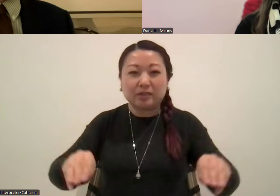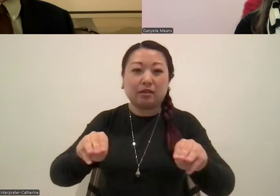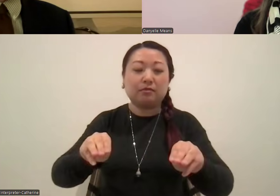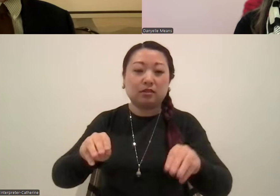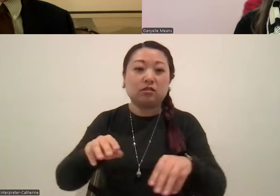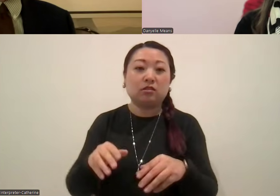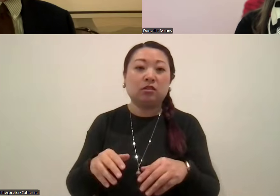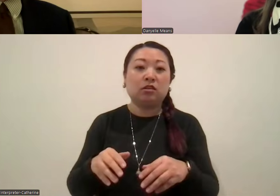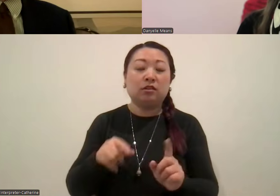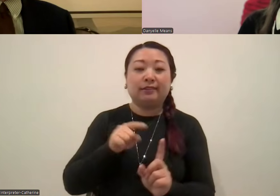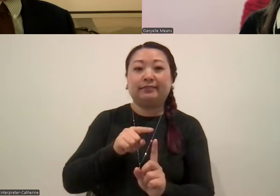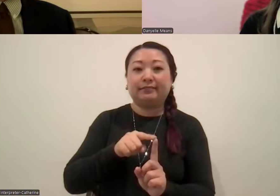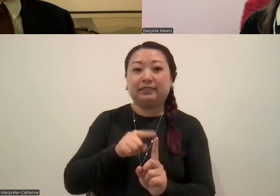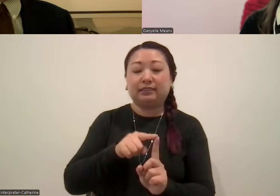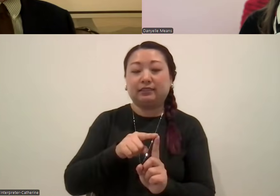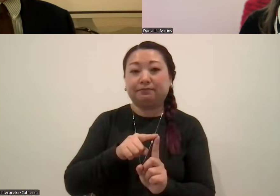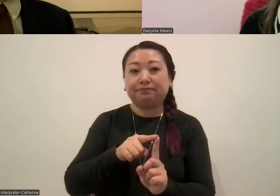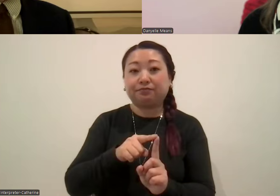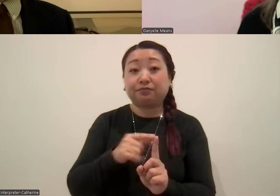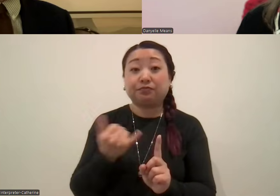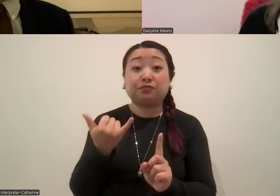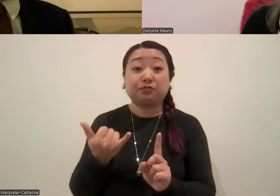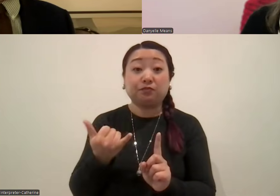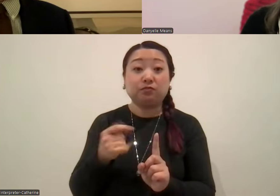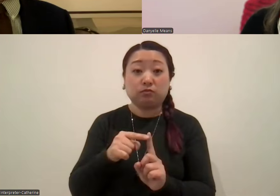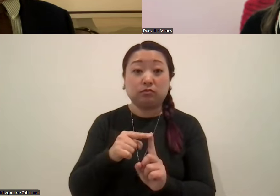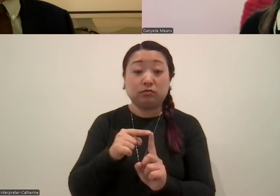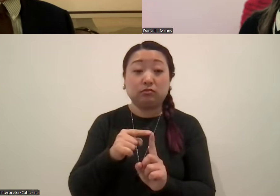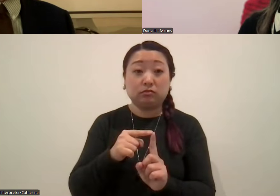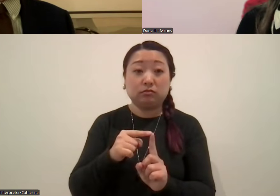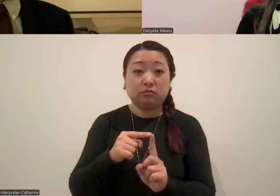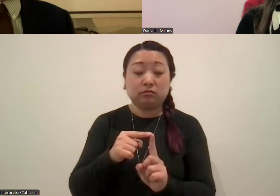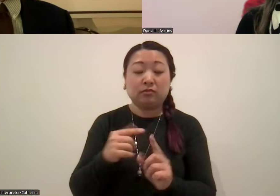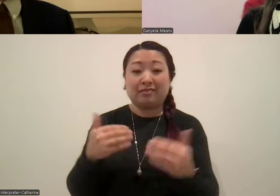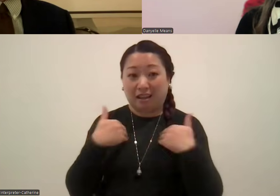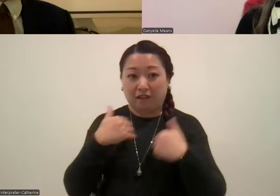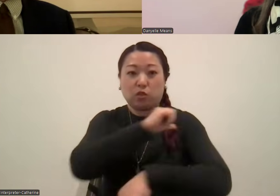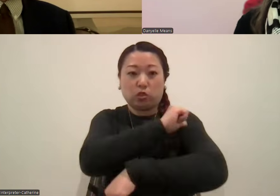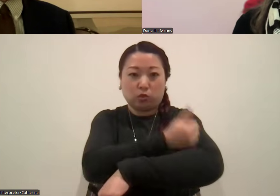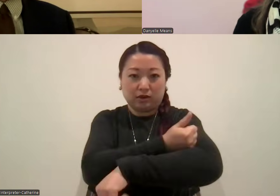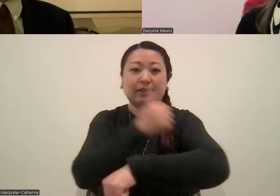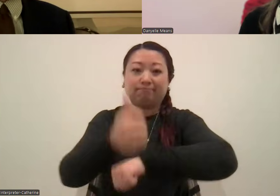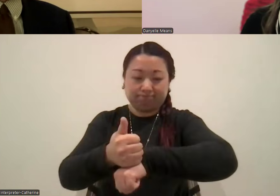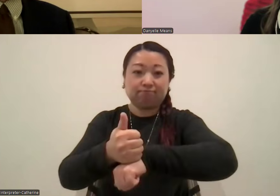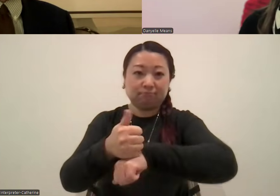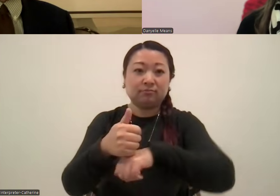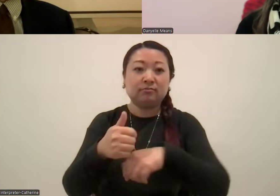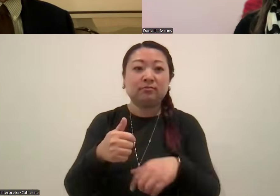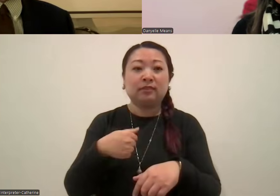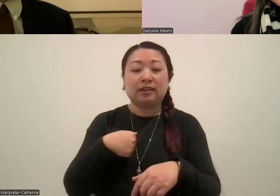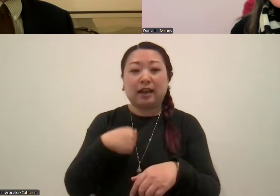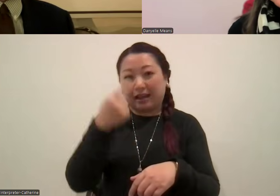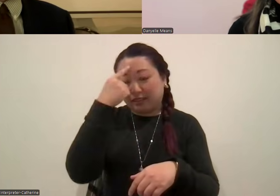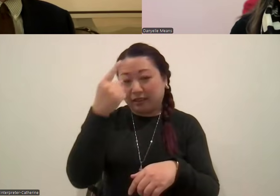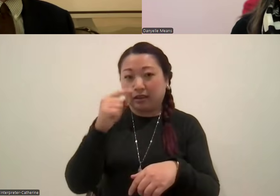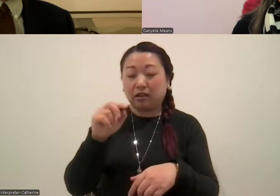is now there is an authority established, and I think part of the update of